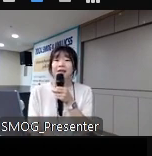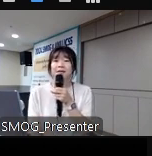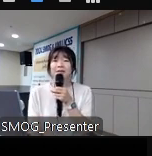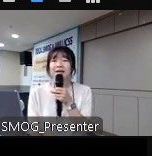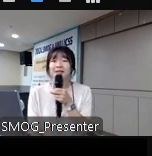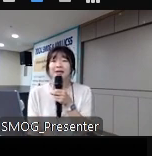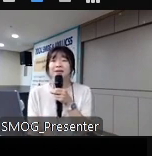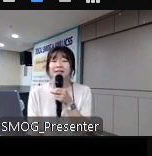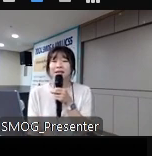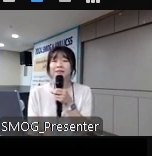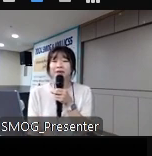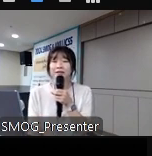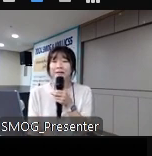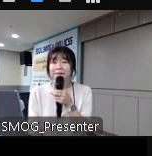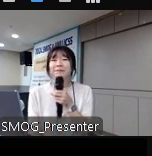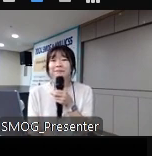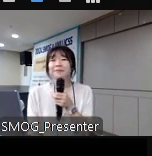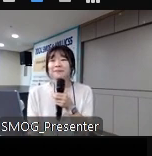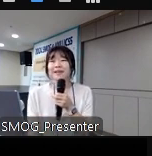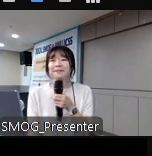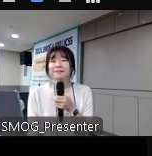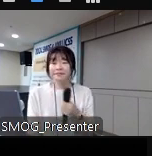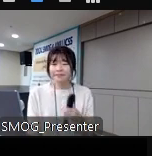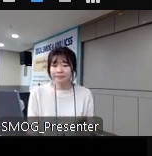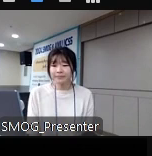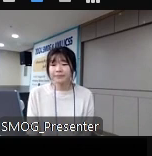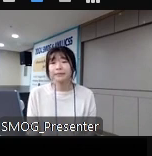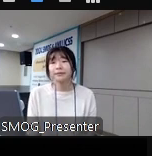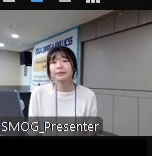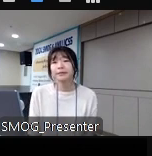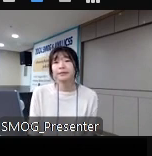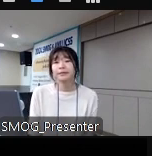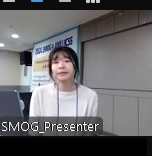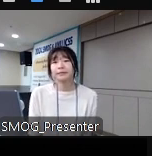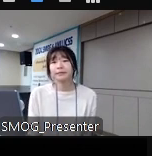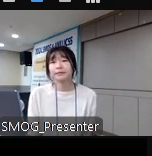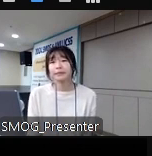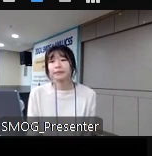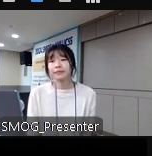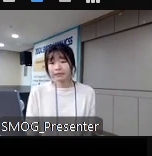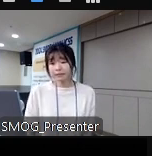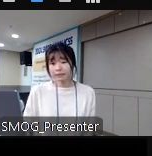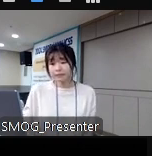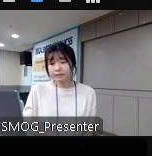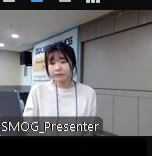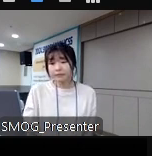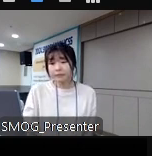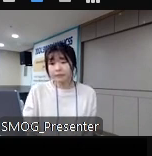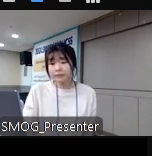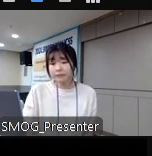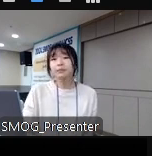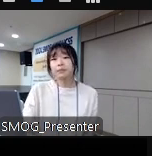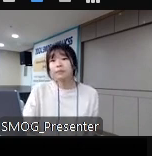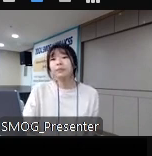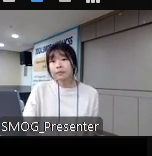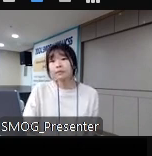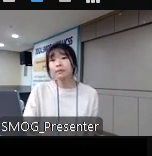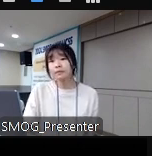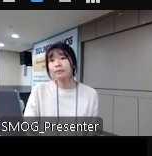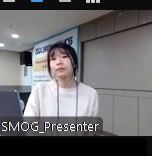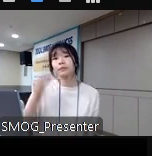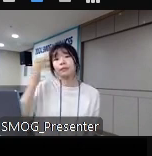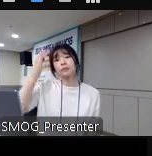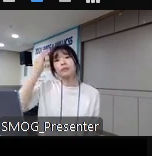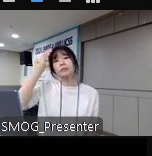definitely something I should investigate further. Yeah, thank you. Yeah. So the second question is about the predictions of your analysis